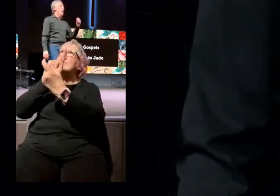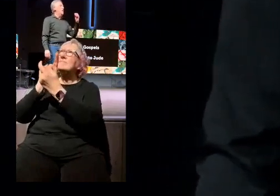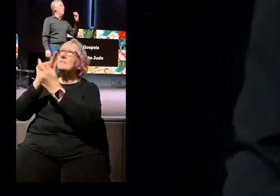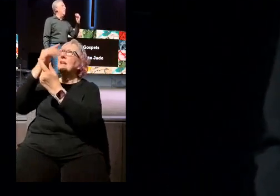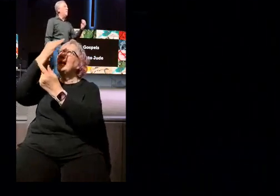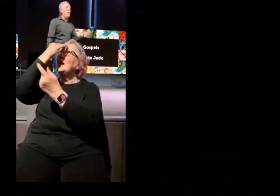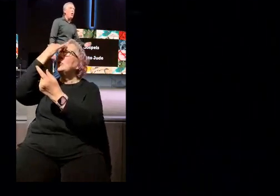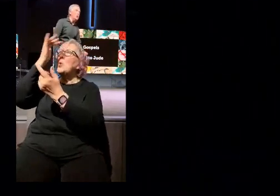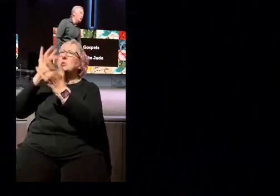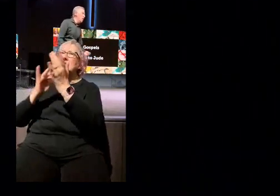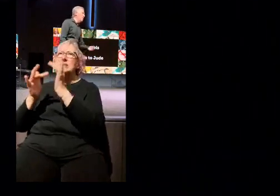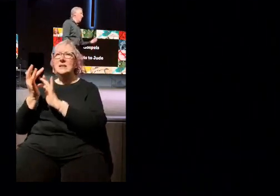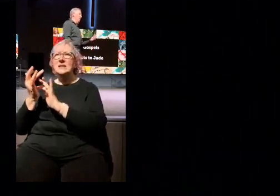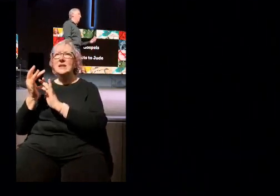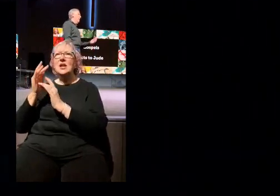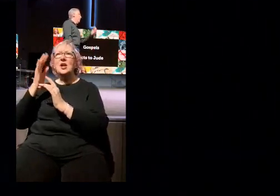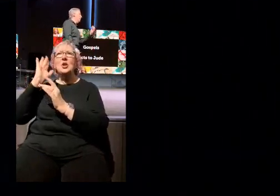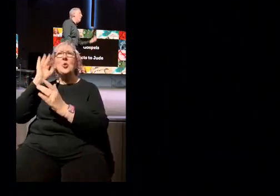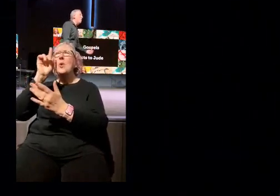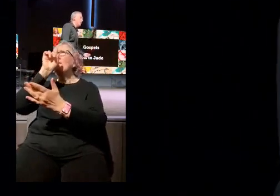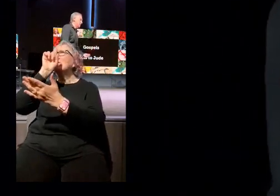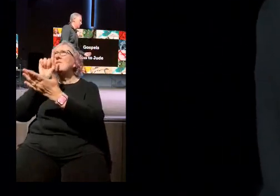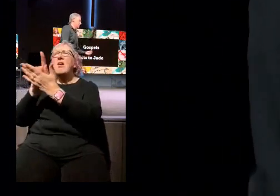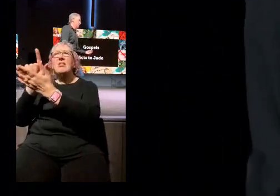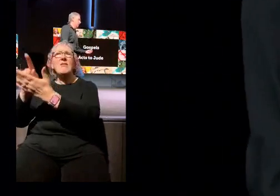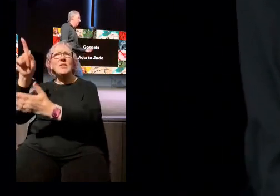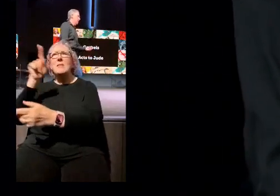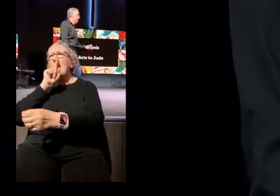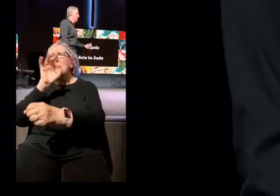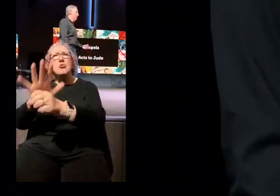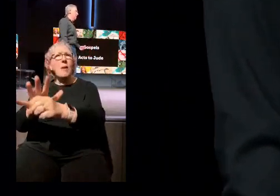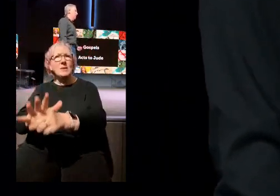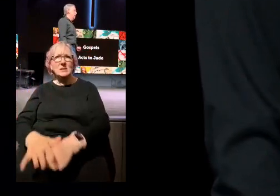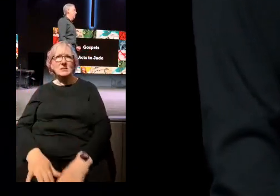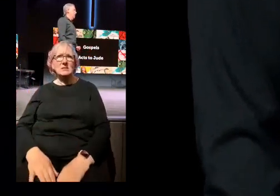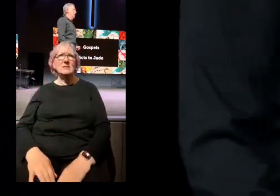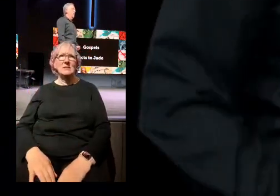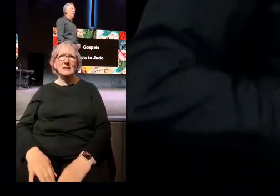You'll fall in love with him. I promise.